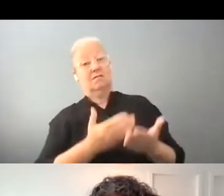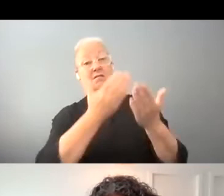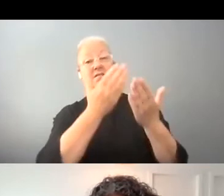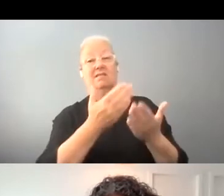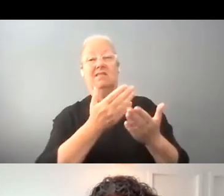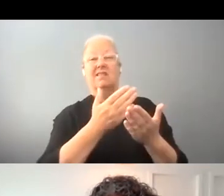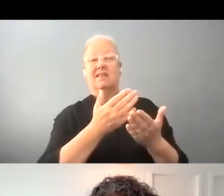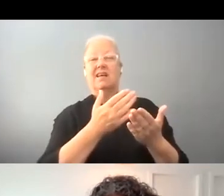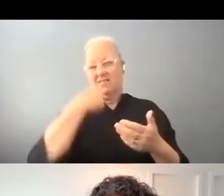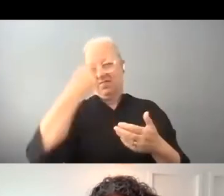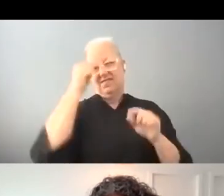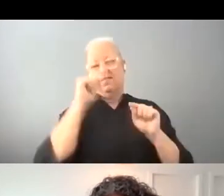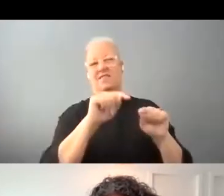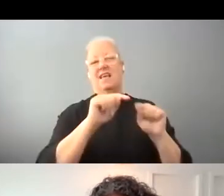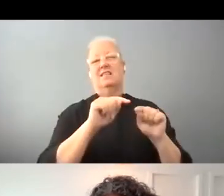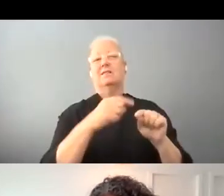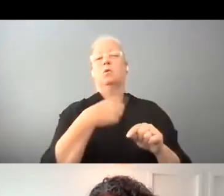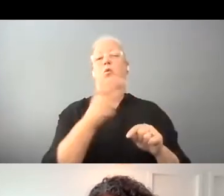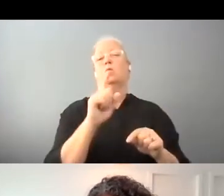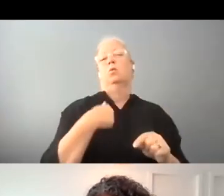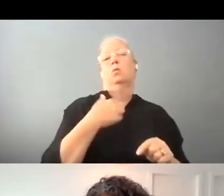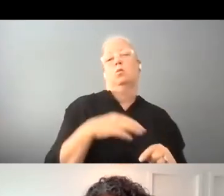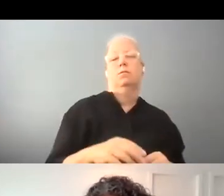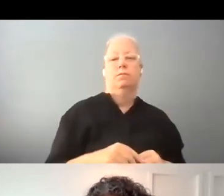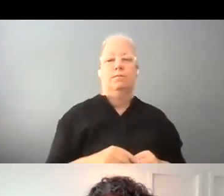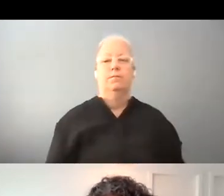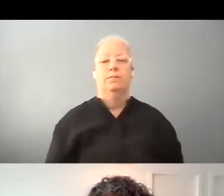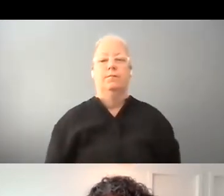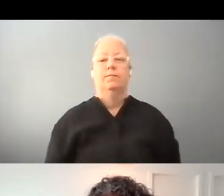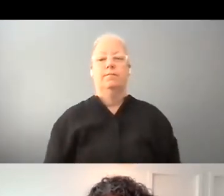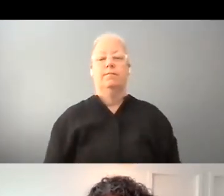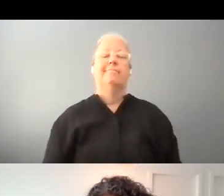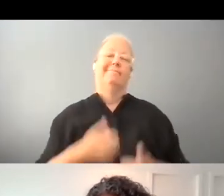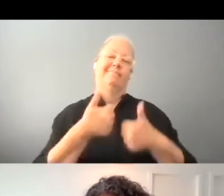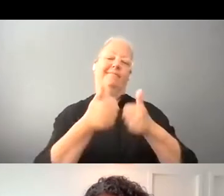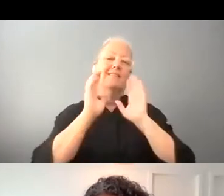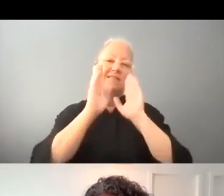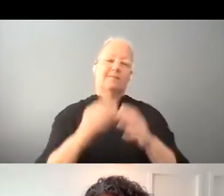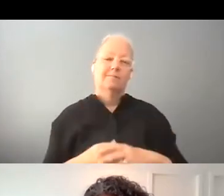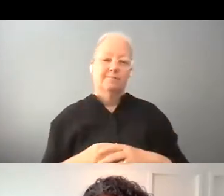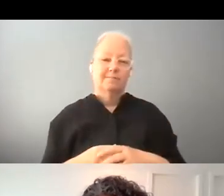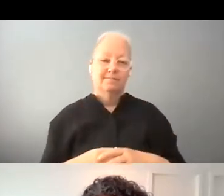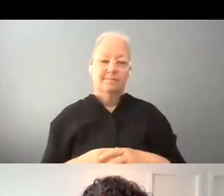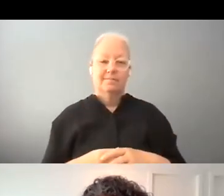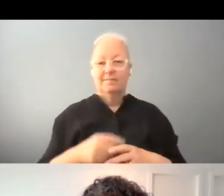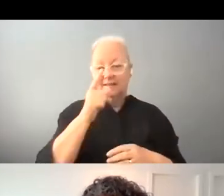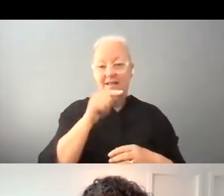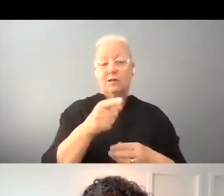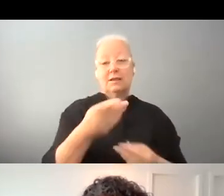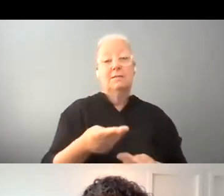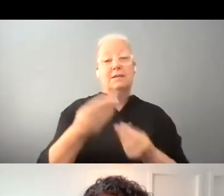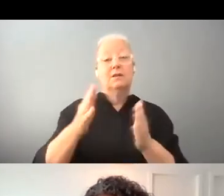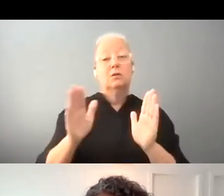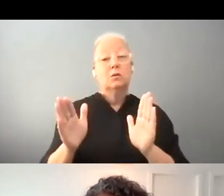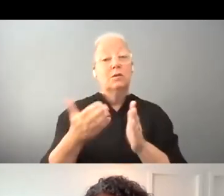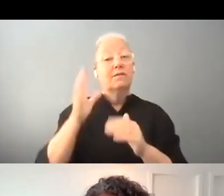more in the ballpark of what we'd be interested in. Yeah, fantastic. Can we submit the script of that short film? Yes, you